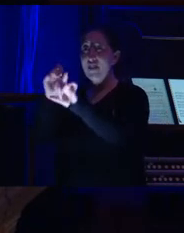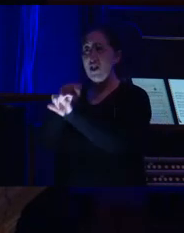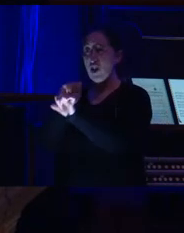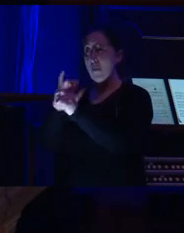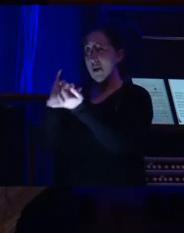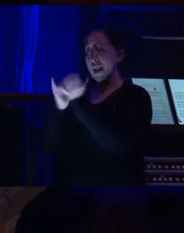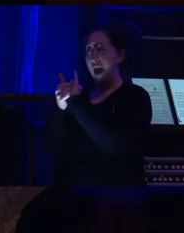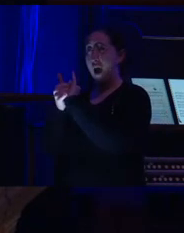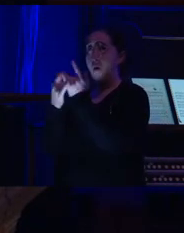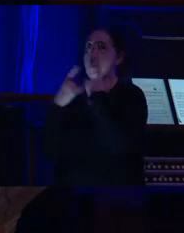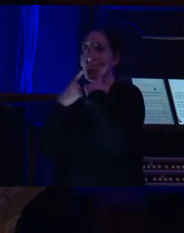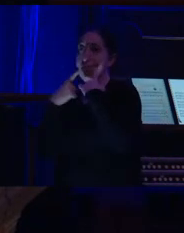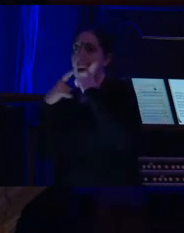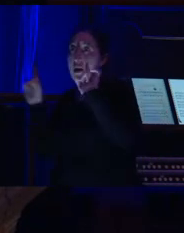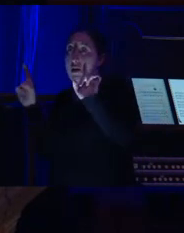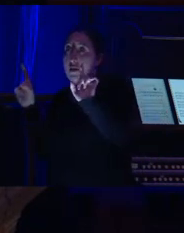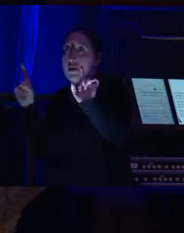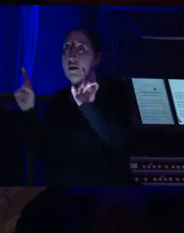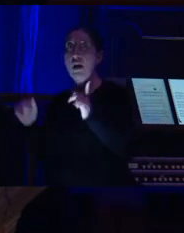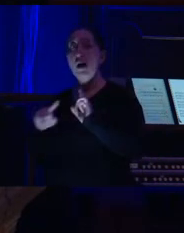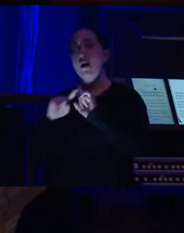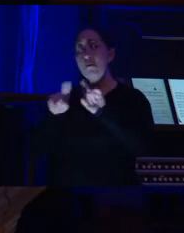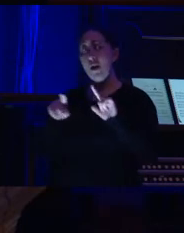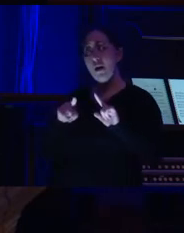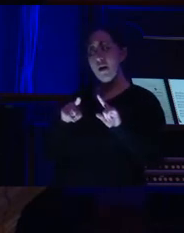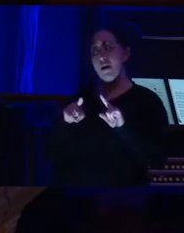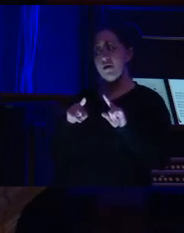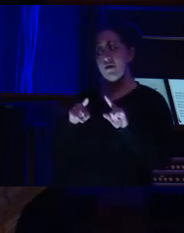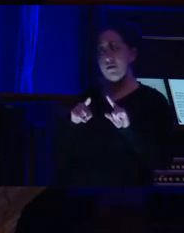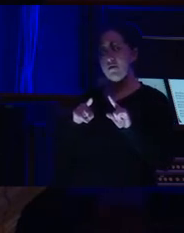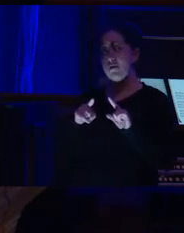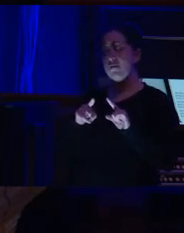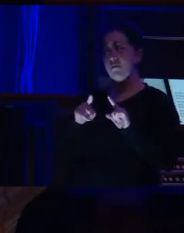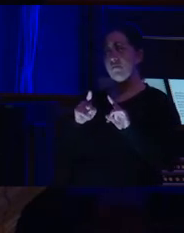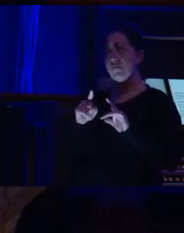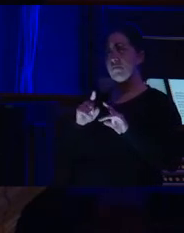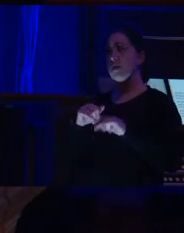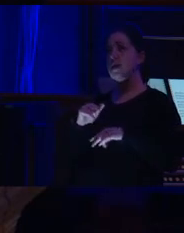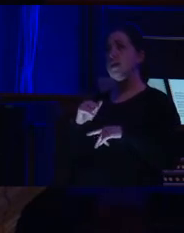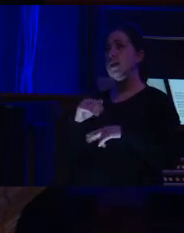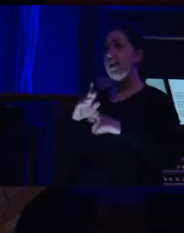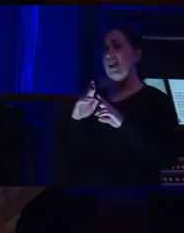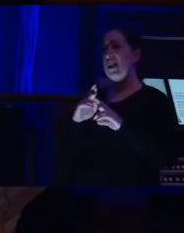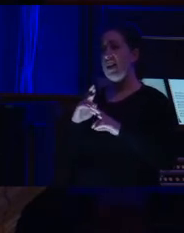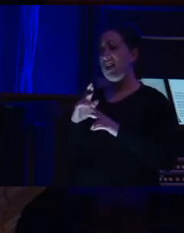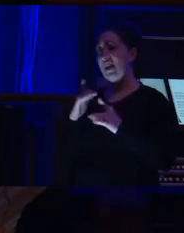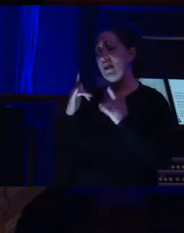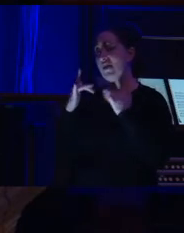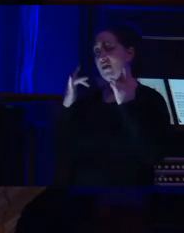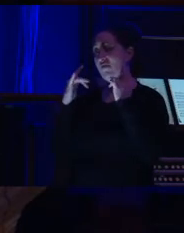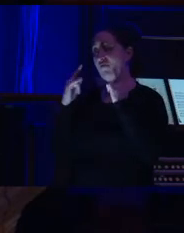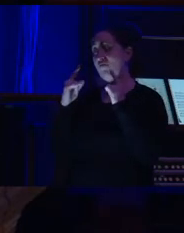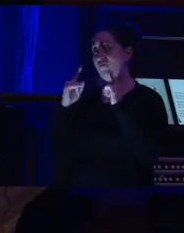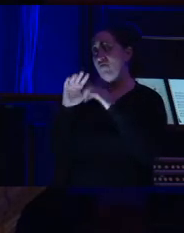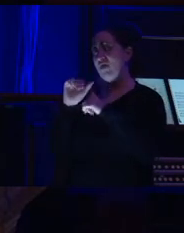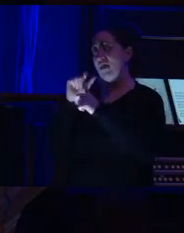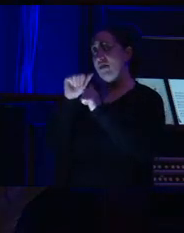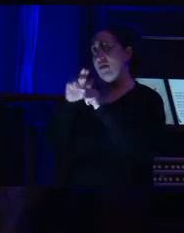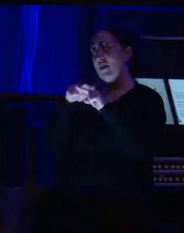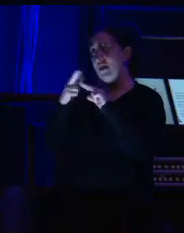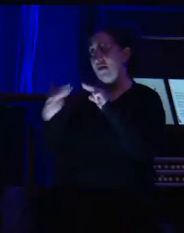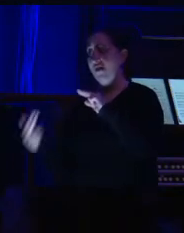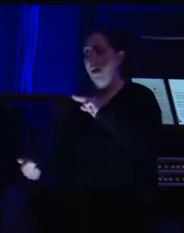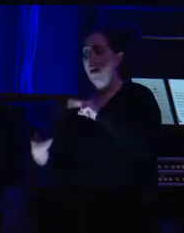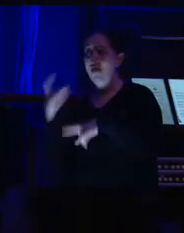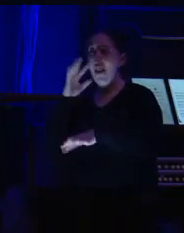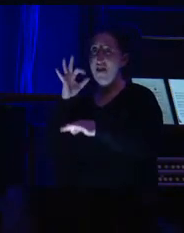should be accomplished, a waning respect and declining faith in their capacity to make good on their